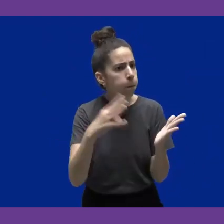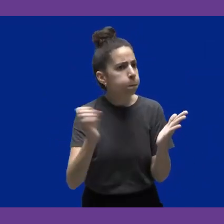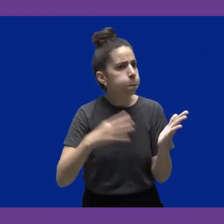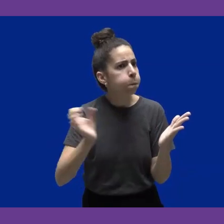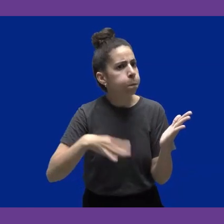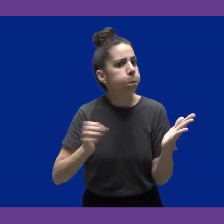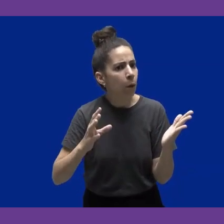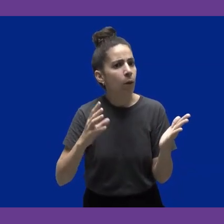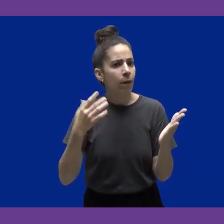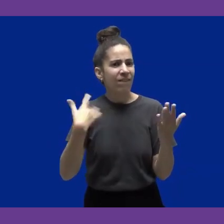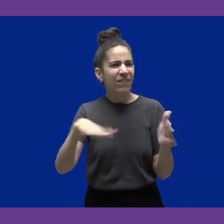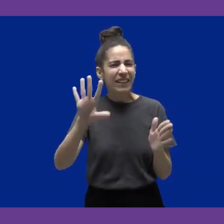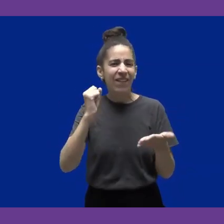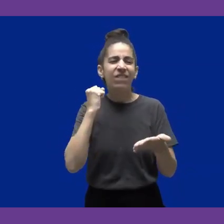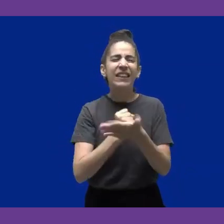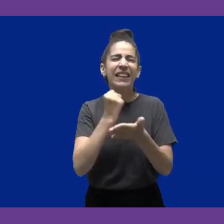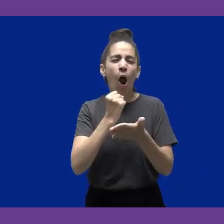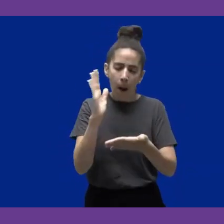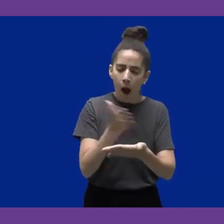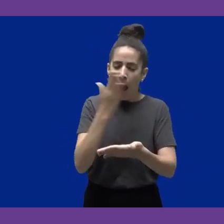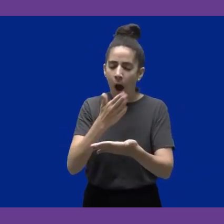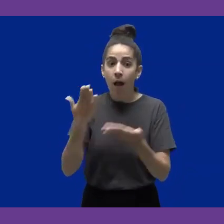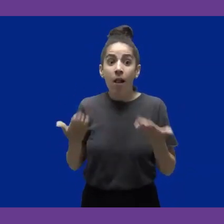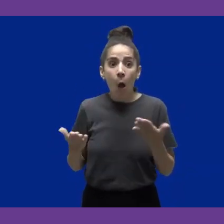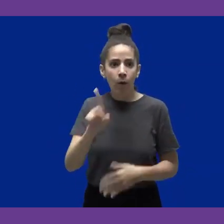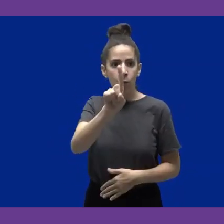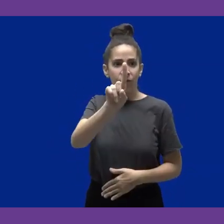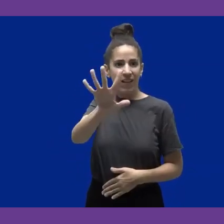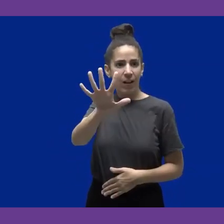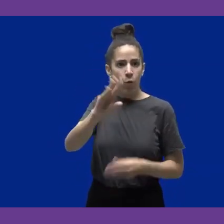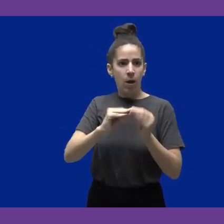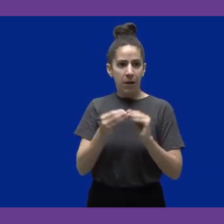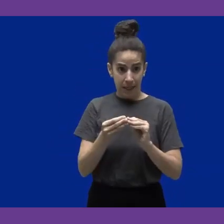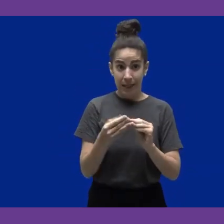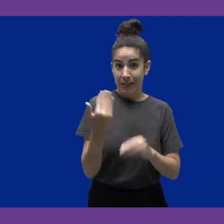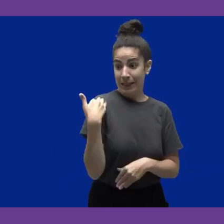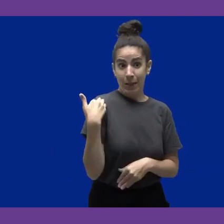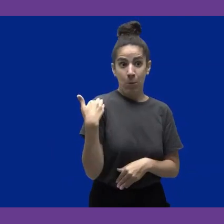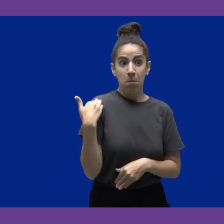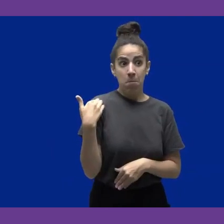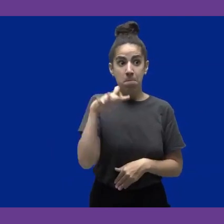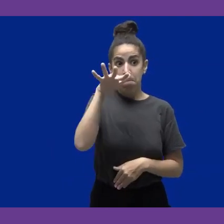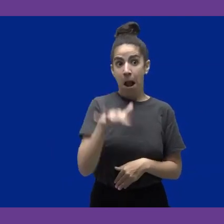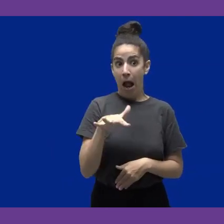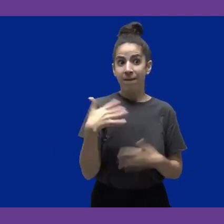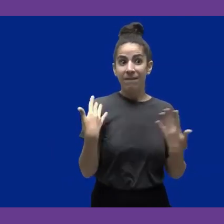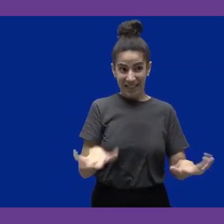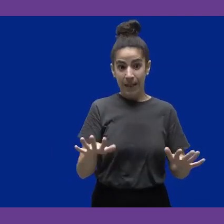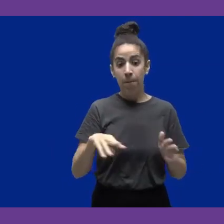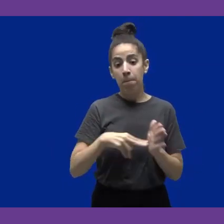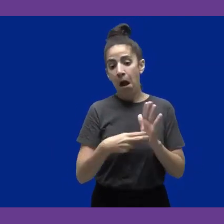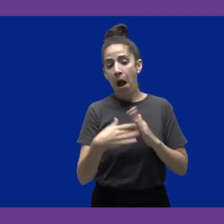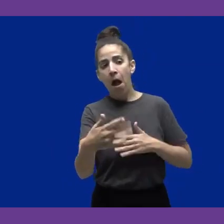was produced on May of this year. A new draft is expected to be launched at the end of August,